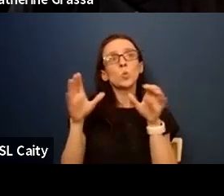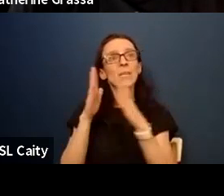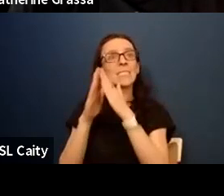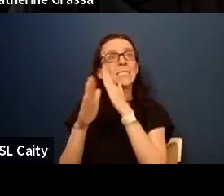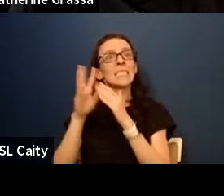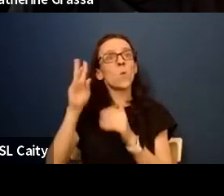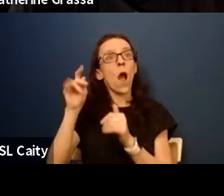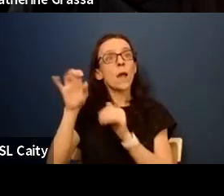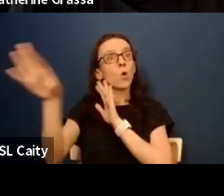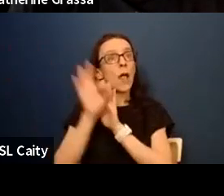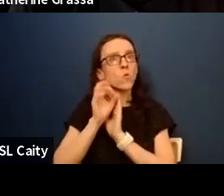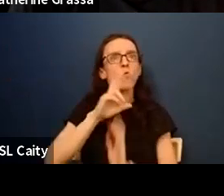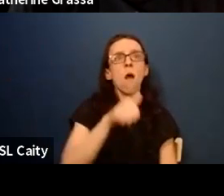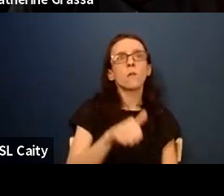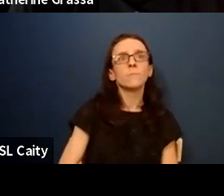pullout or not.